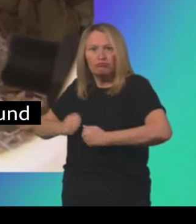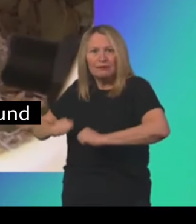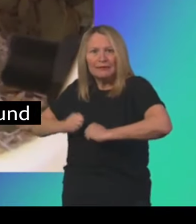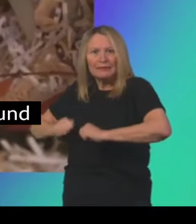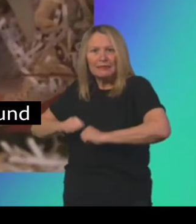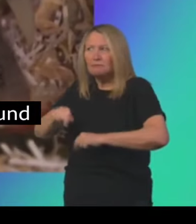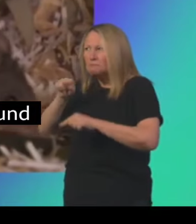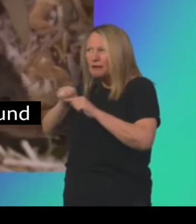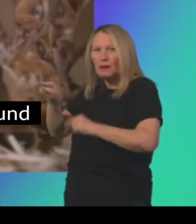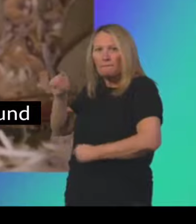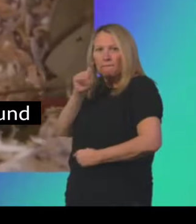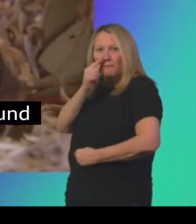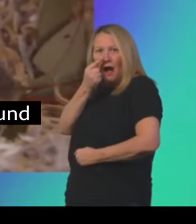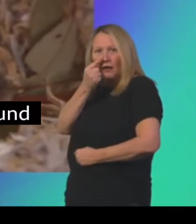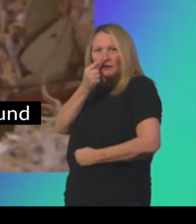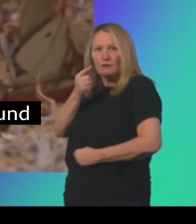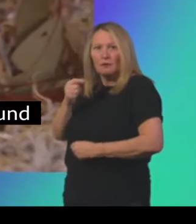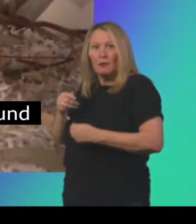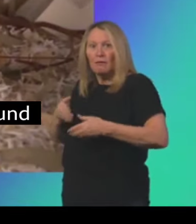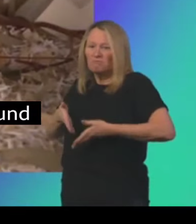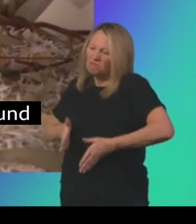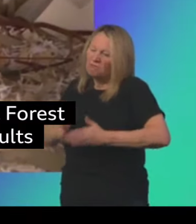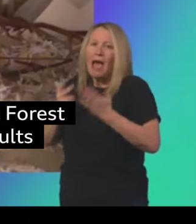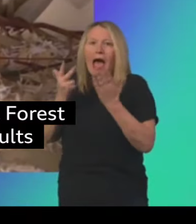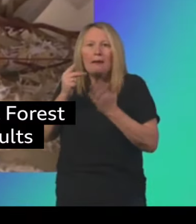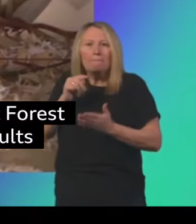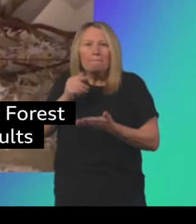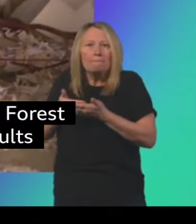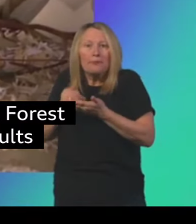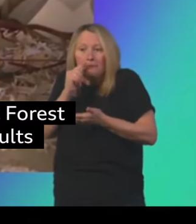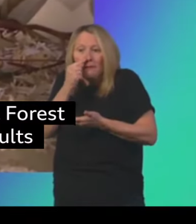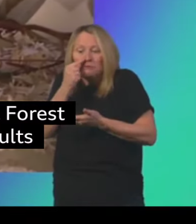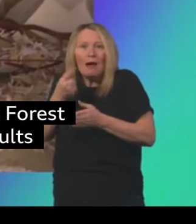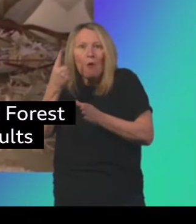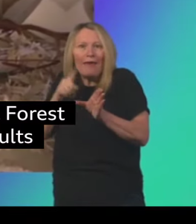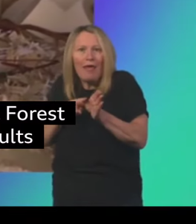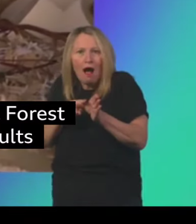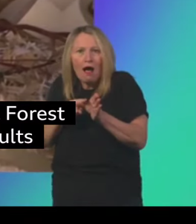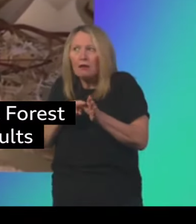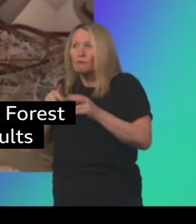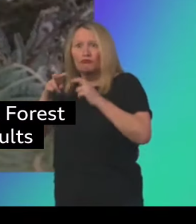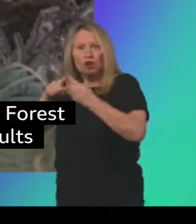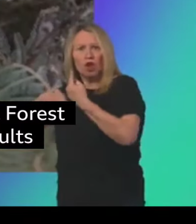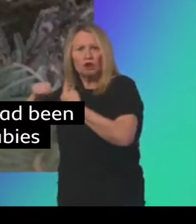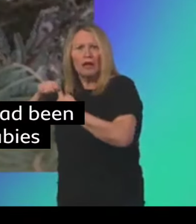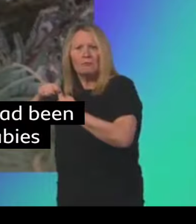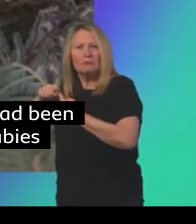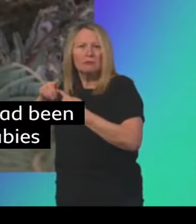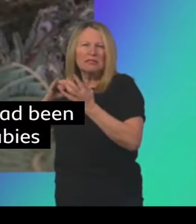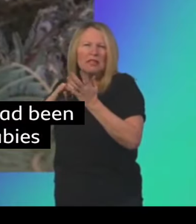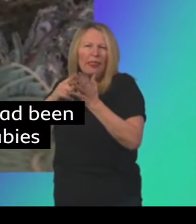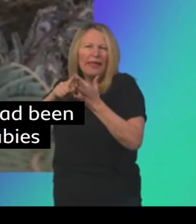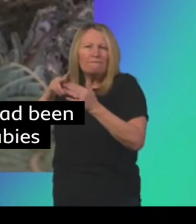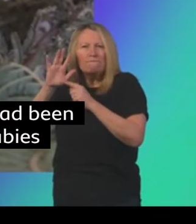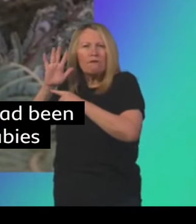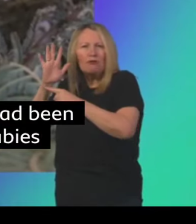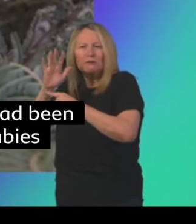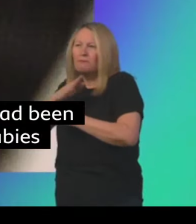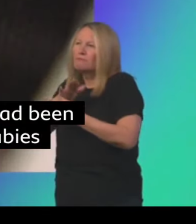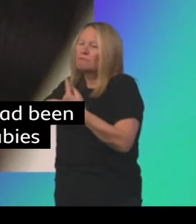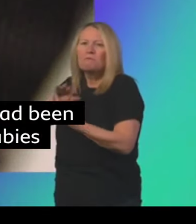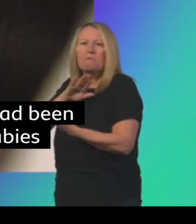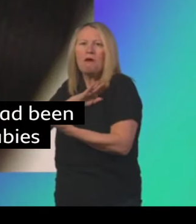this particular species having around 8 babies a year. Researchers at the South East Forest National Park